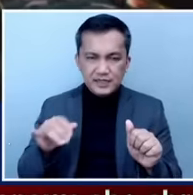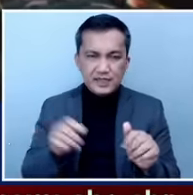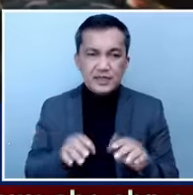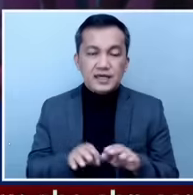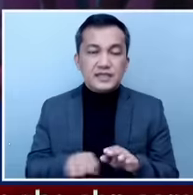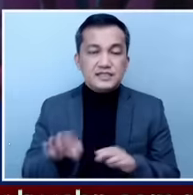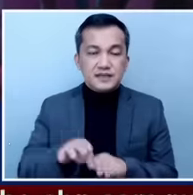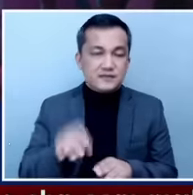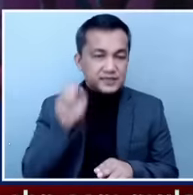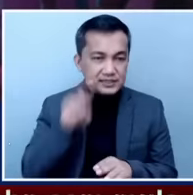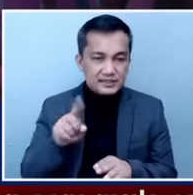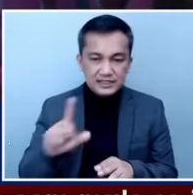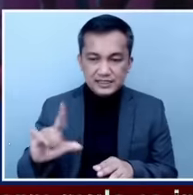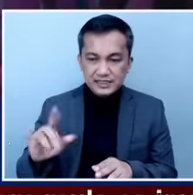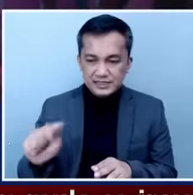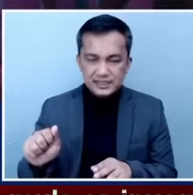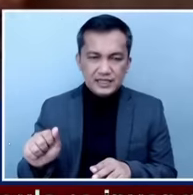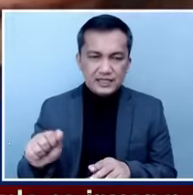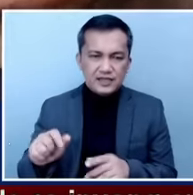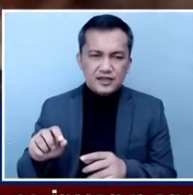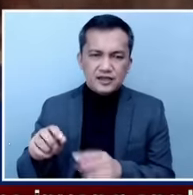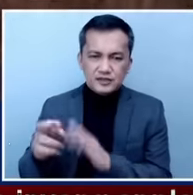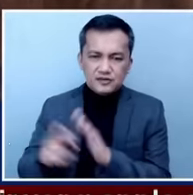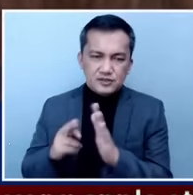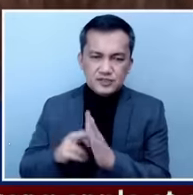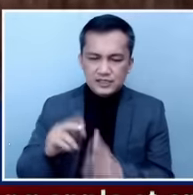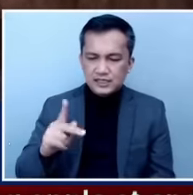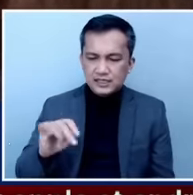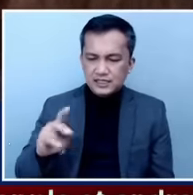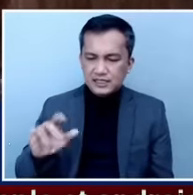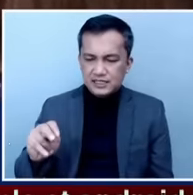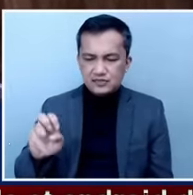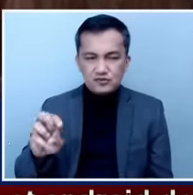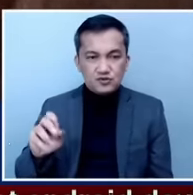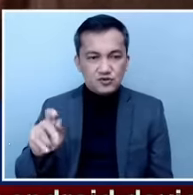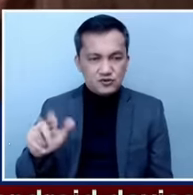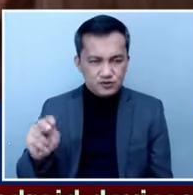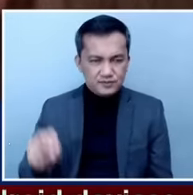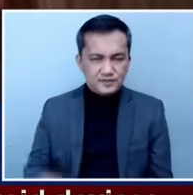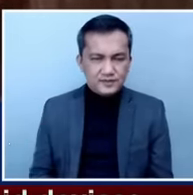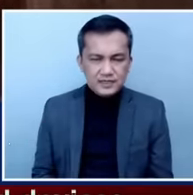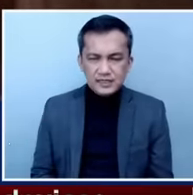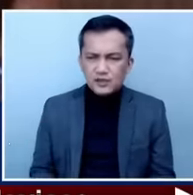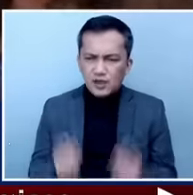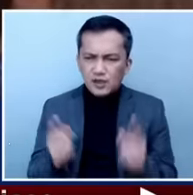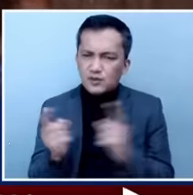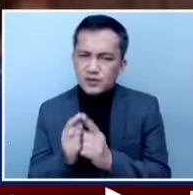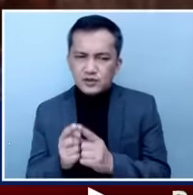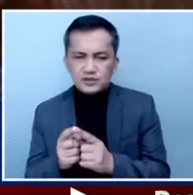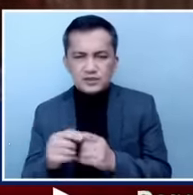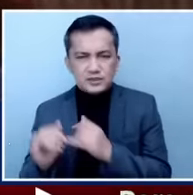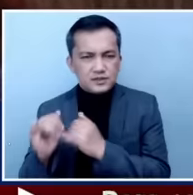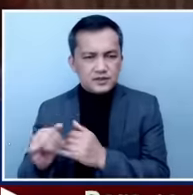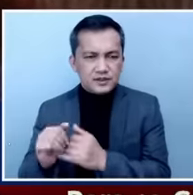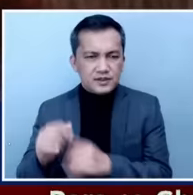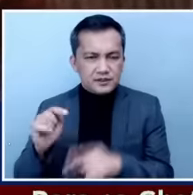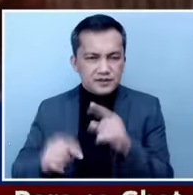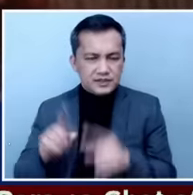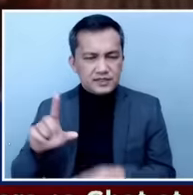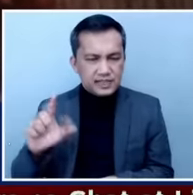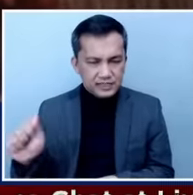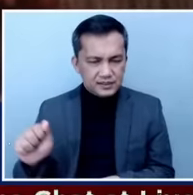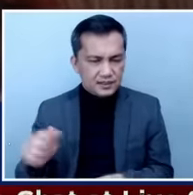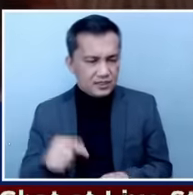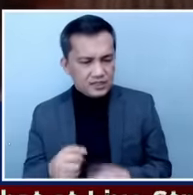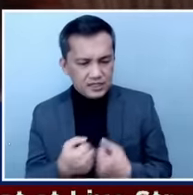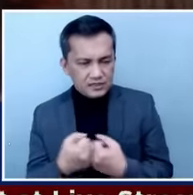na ginagampanan naman ni Catherine Newton. How did you get to know her? I met her through mutual friends in LA, and I was struggling